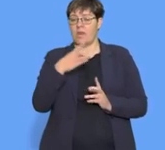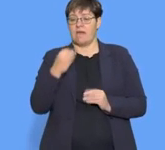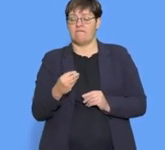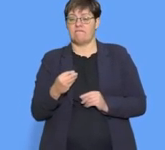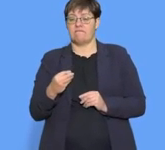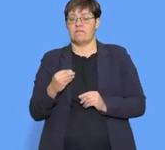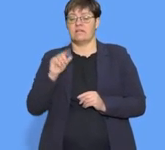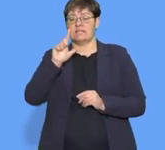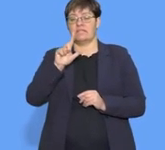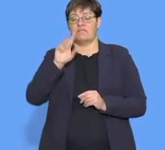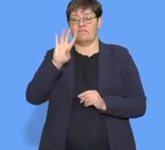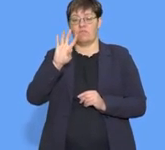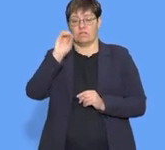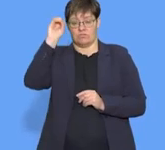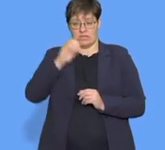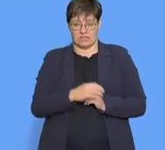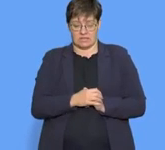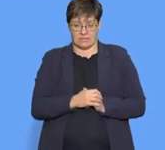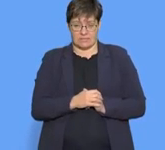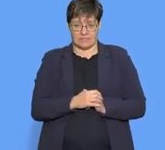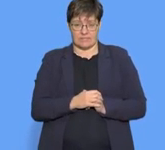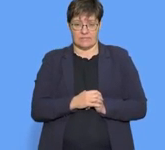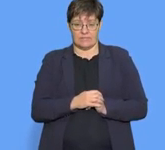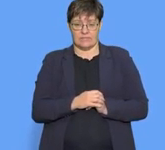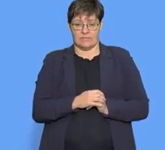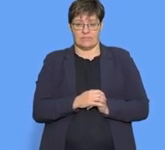this, we've got 74 degrees.